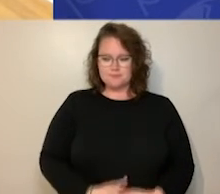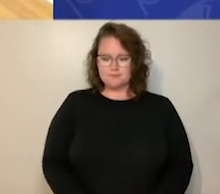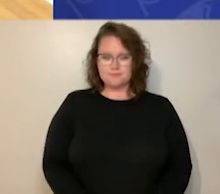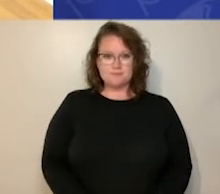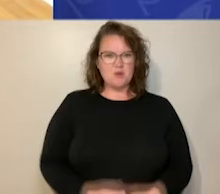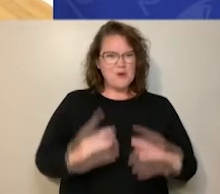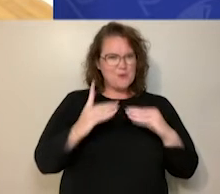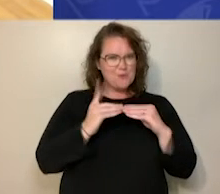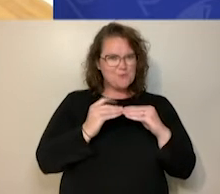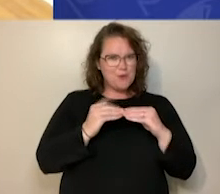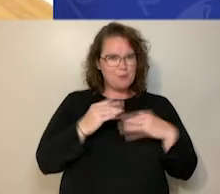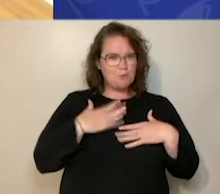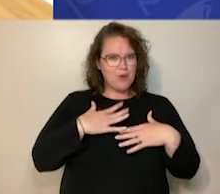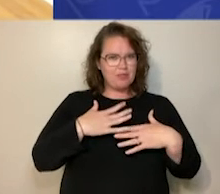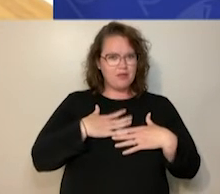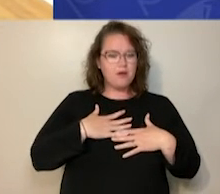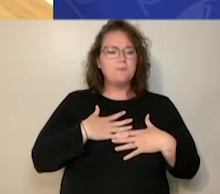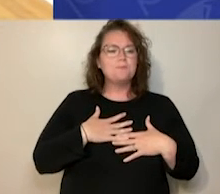Let's take one more breath.